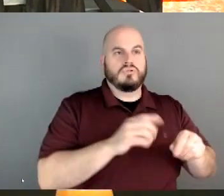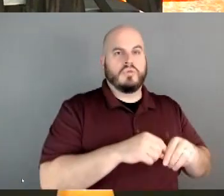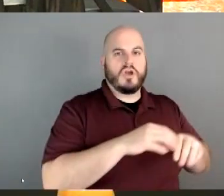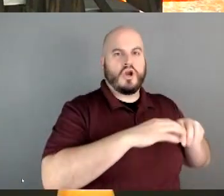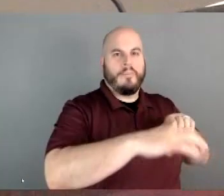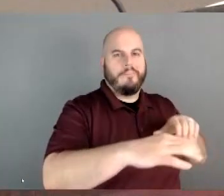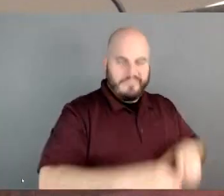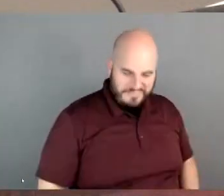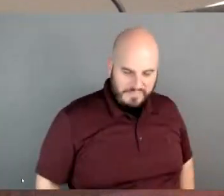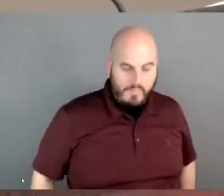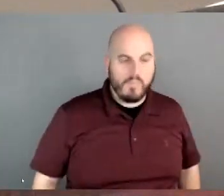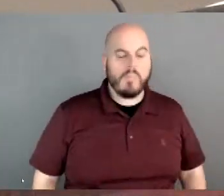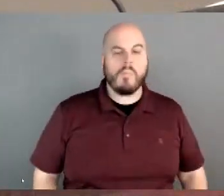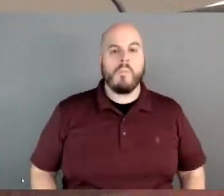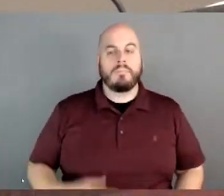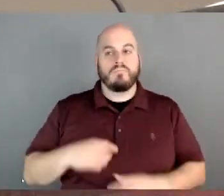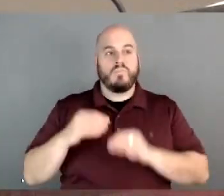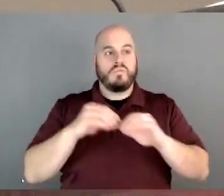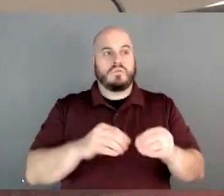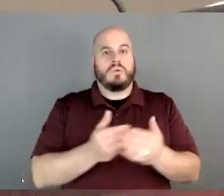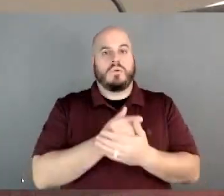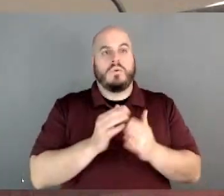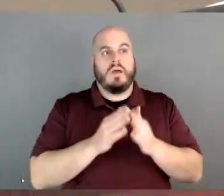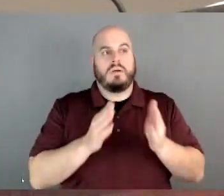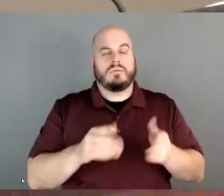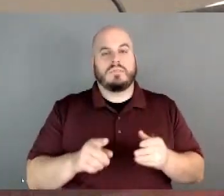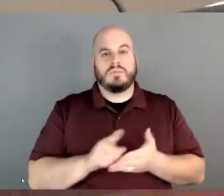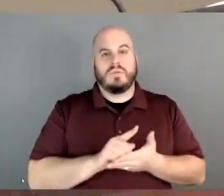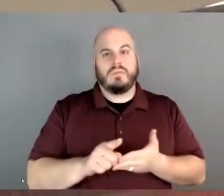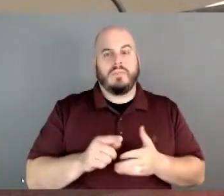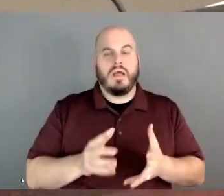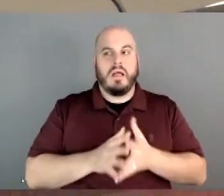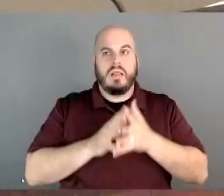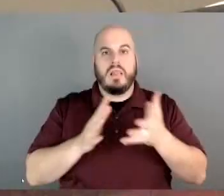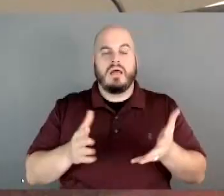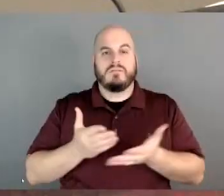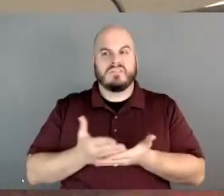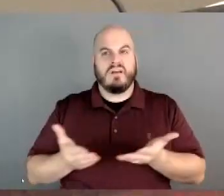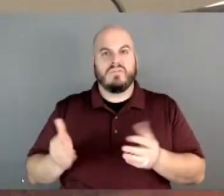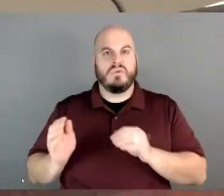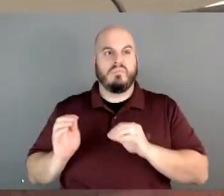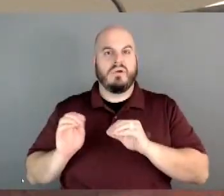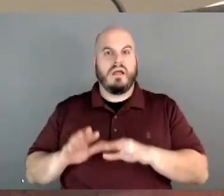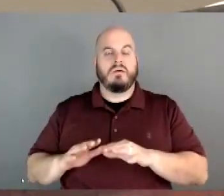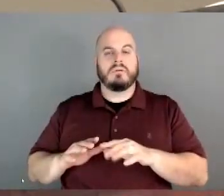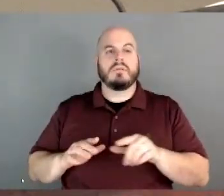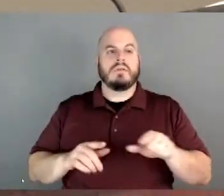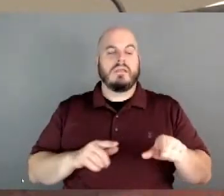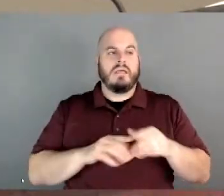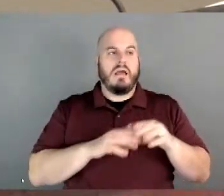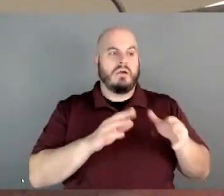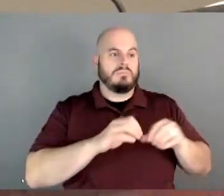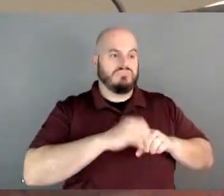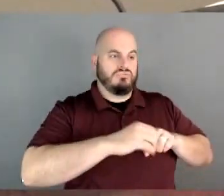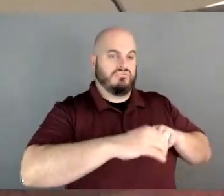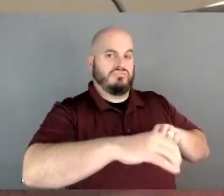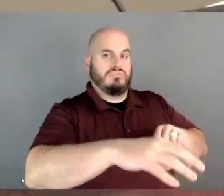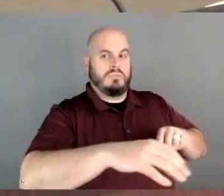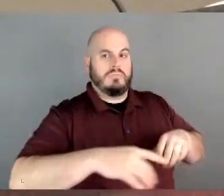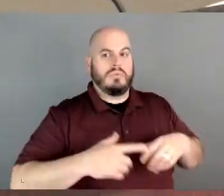We're moving into a new house this week and had a bunch of stuff to put out on the curb at the house we're moving into, and I was able to